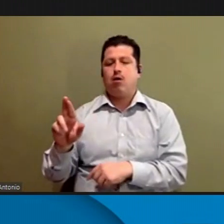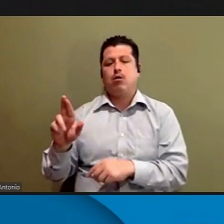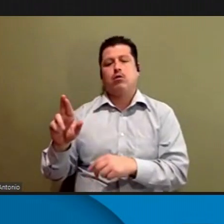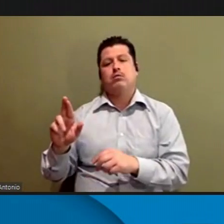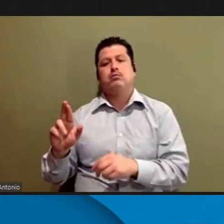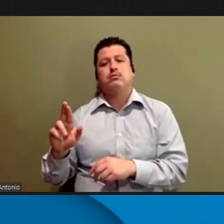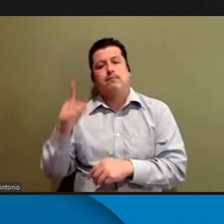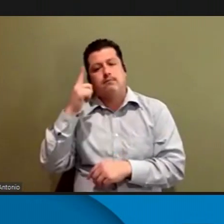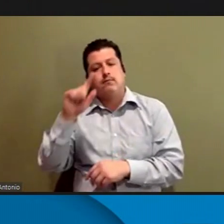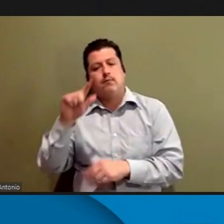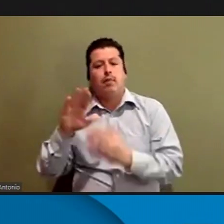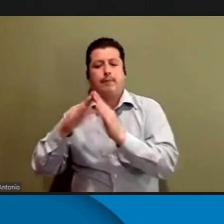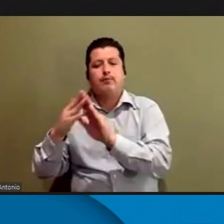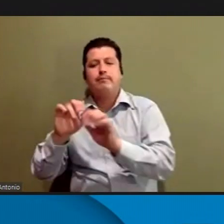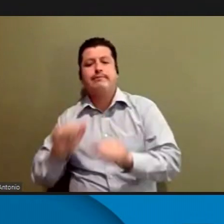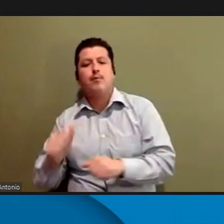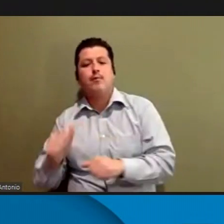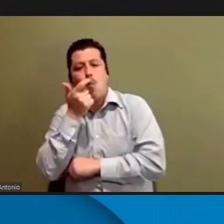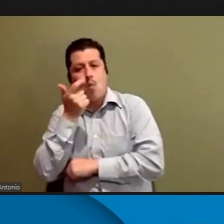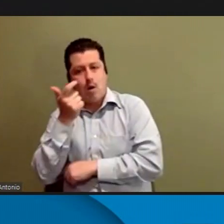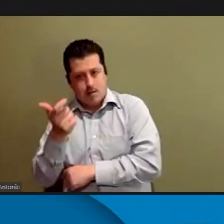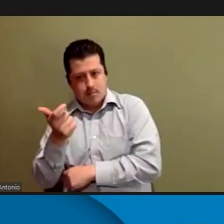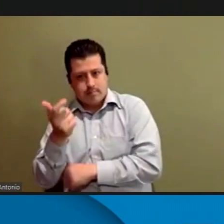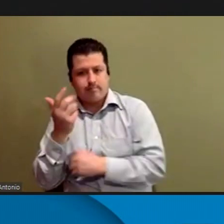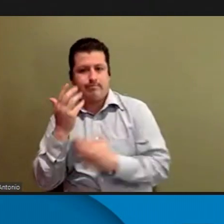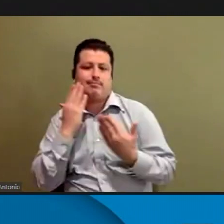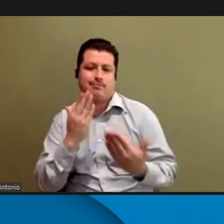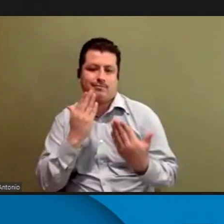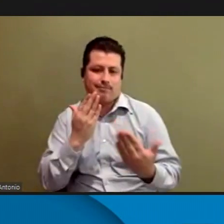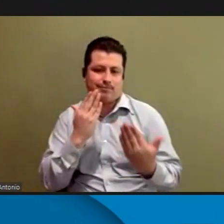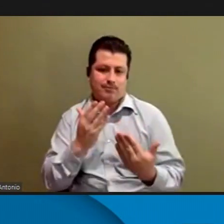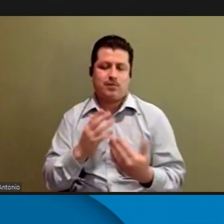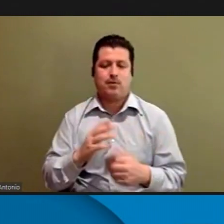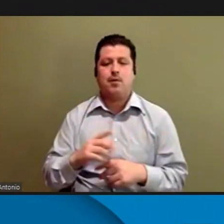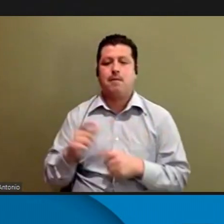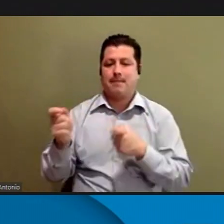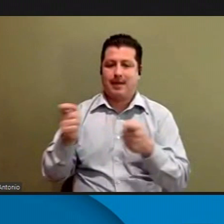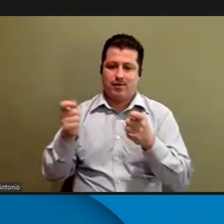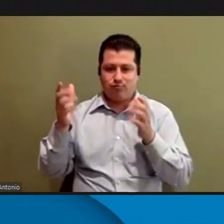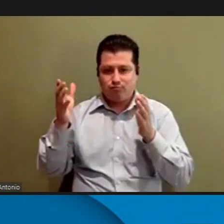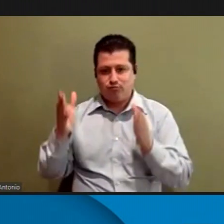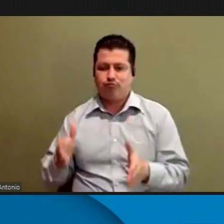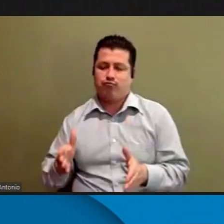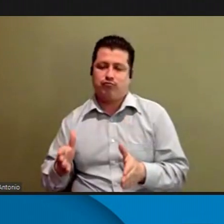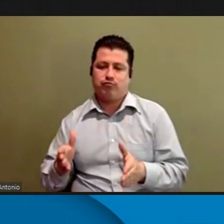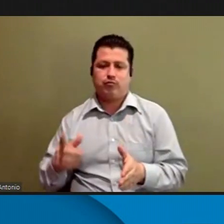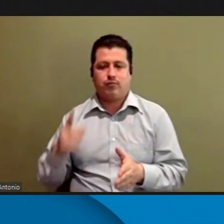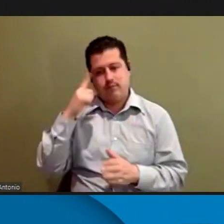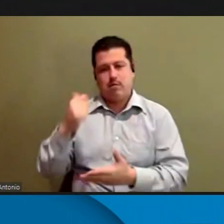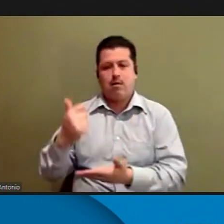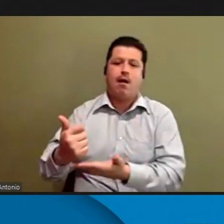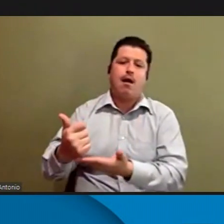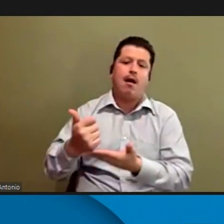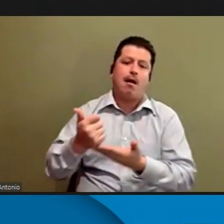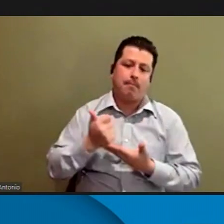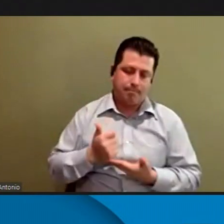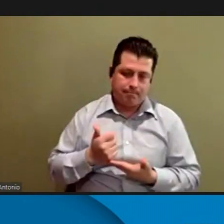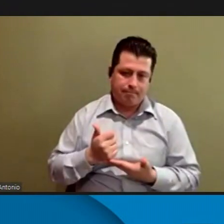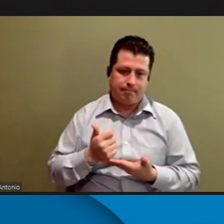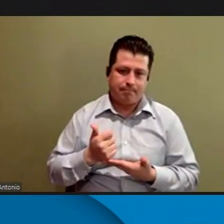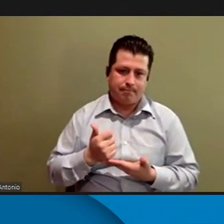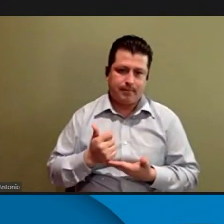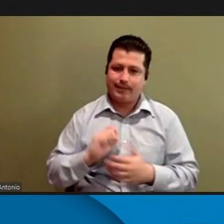today. Thank you again, Dr. Curls. Thank you, Madam City Manager, and to all the staff for helping to put this